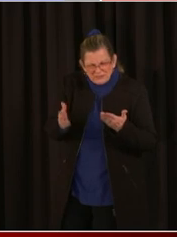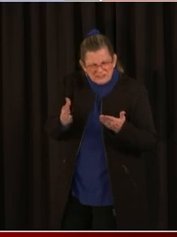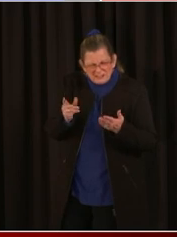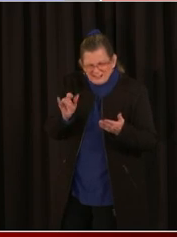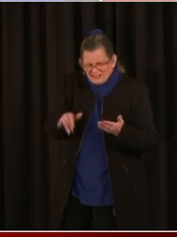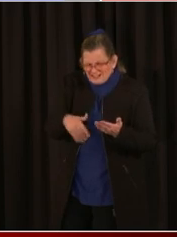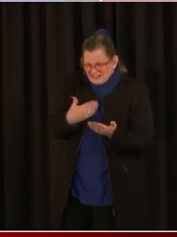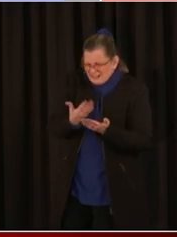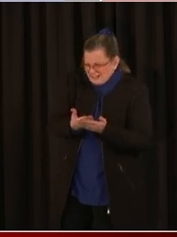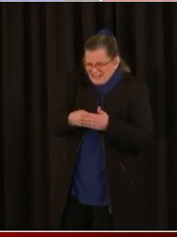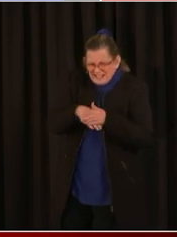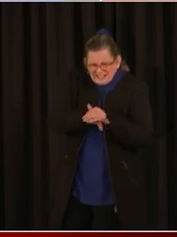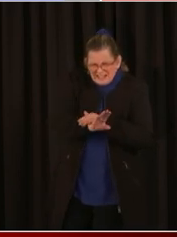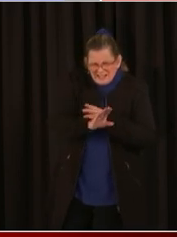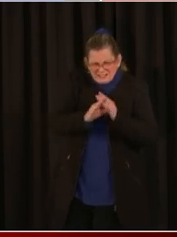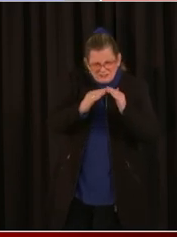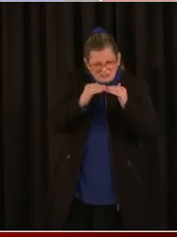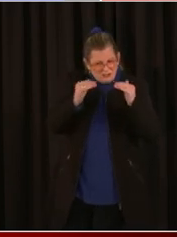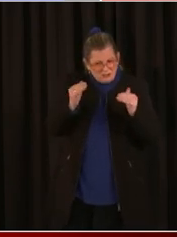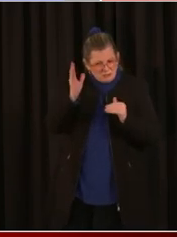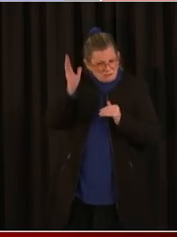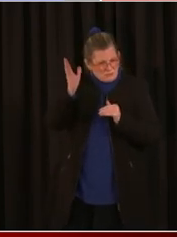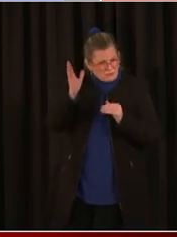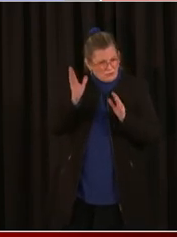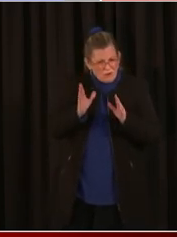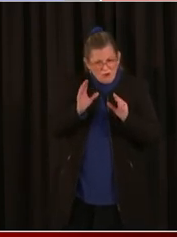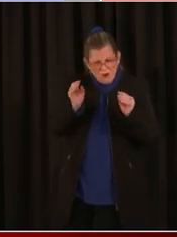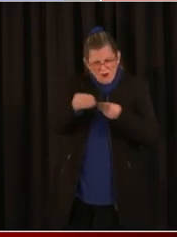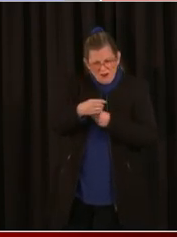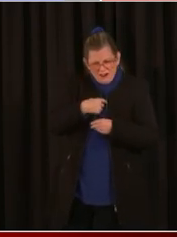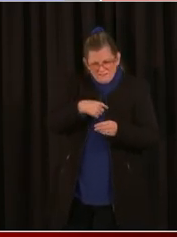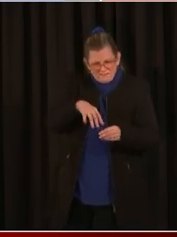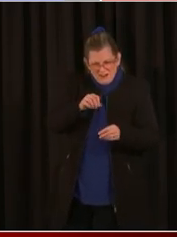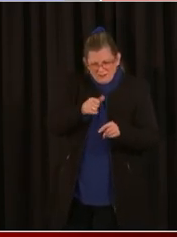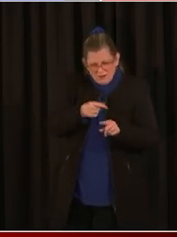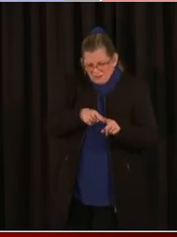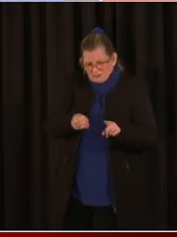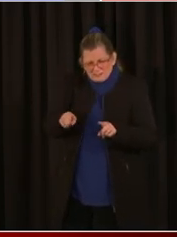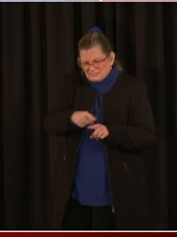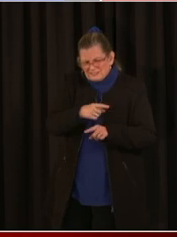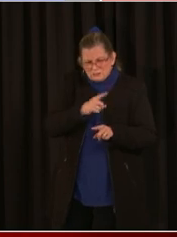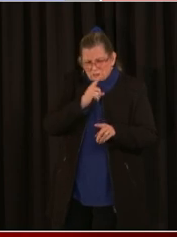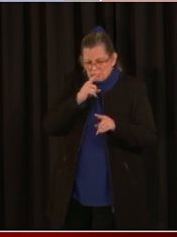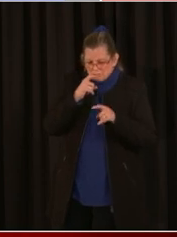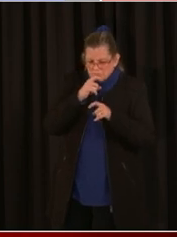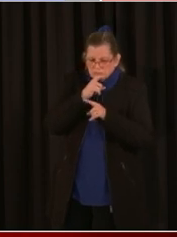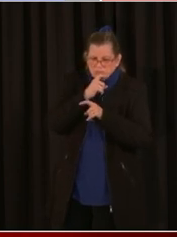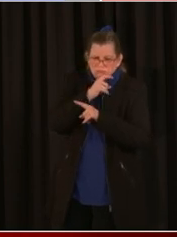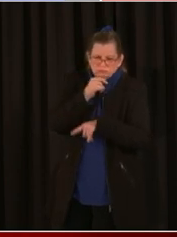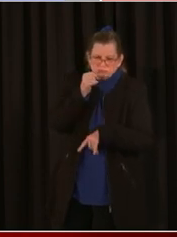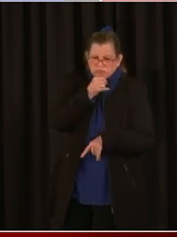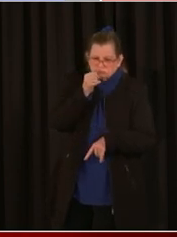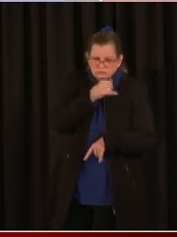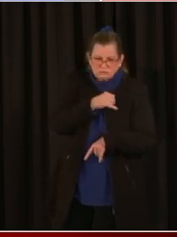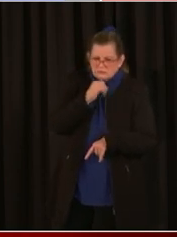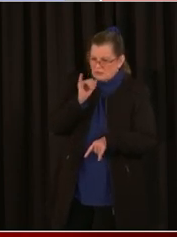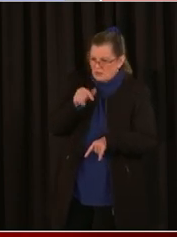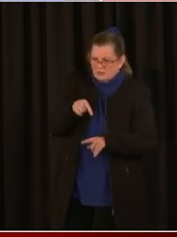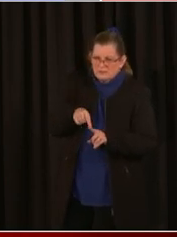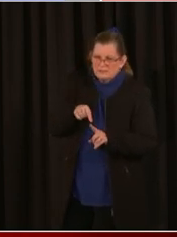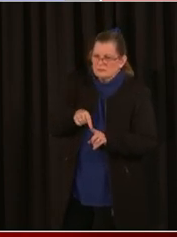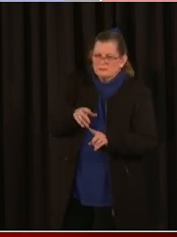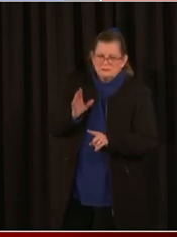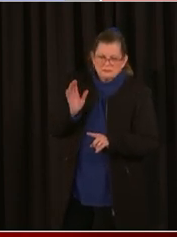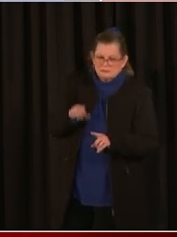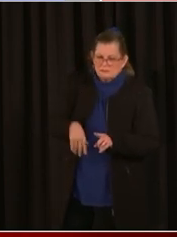Speaker's office, who called us. We had to pick them up and find another way to deliver them. It just shouldn't be this way. And